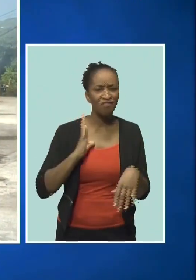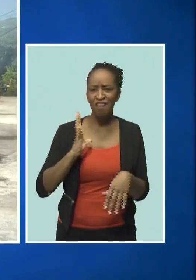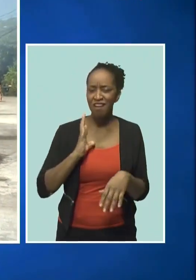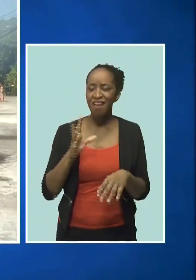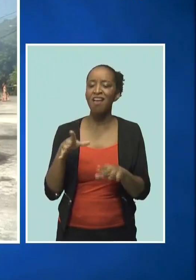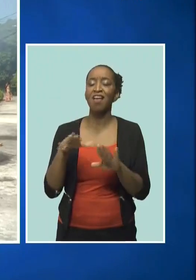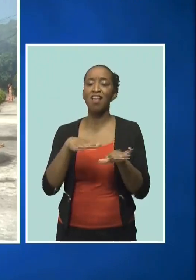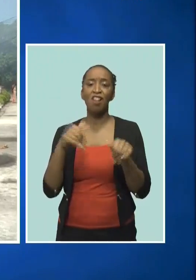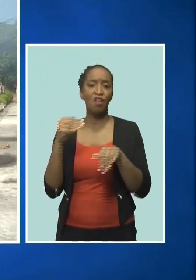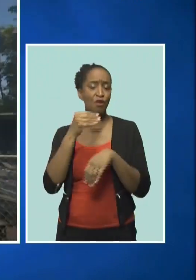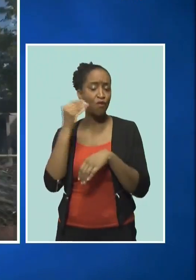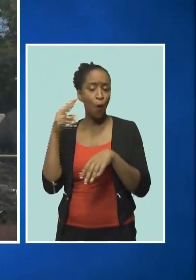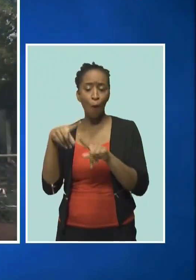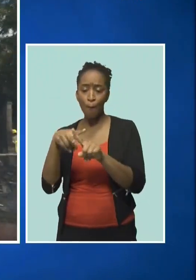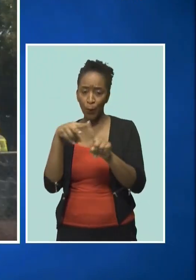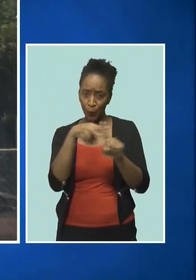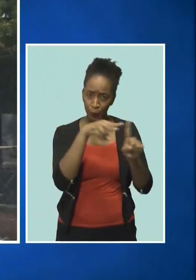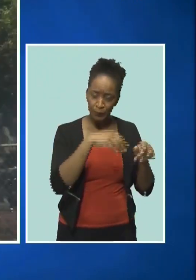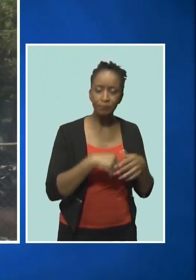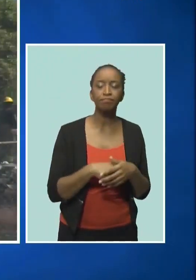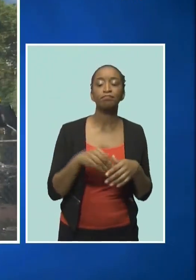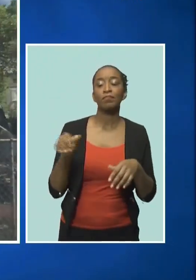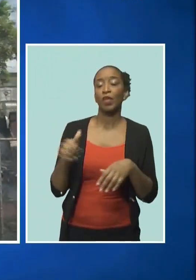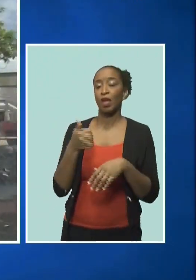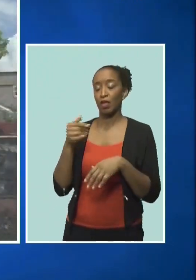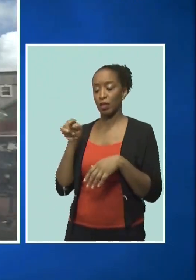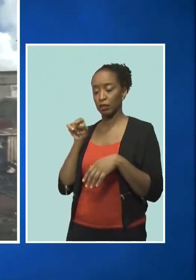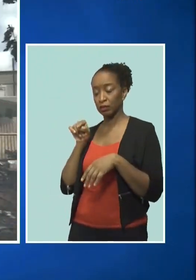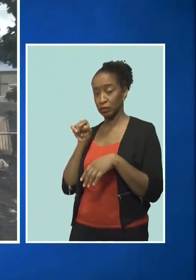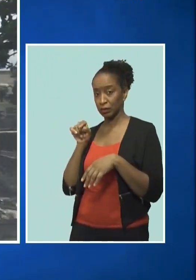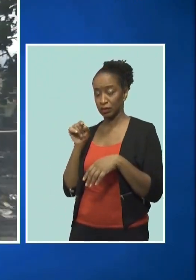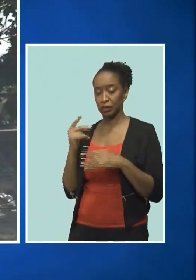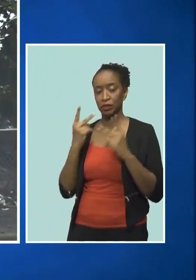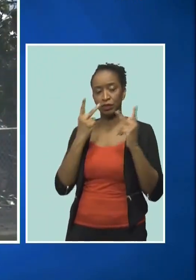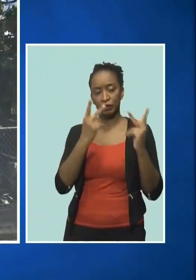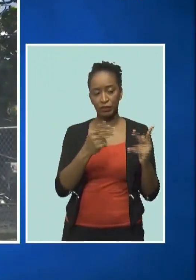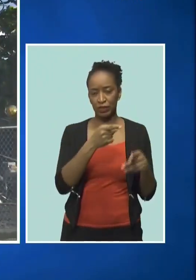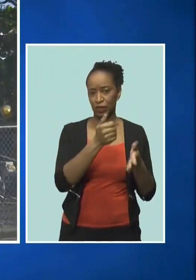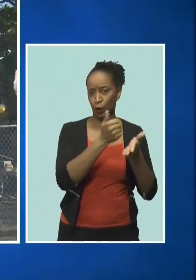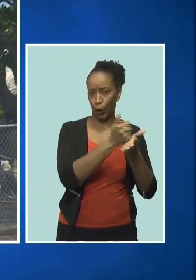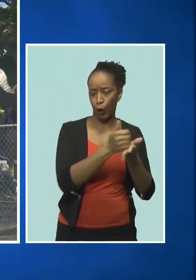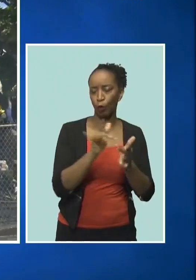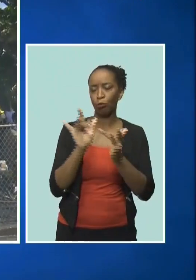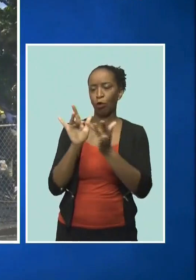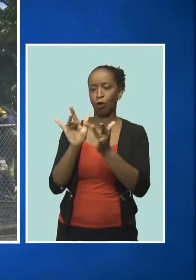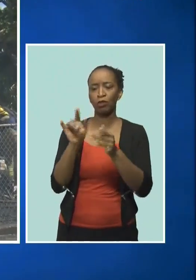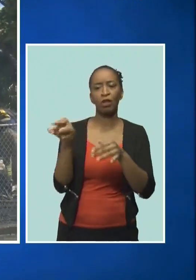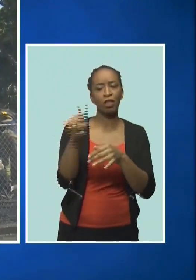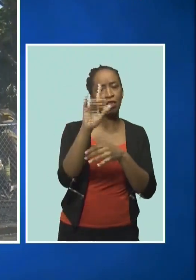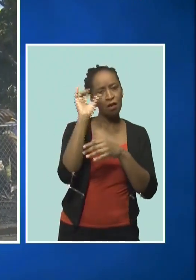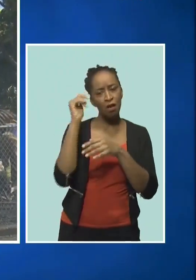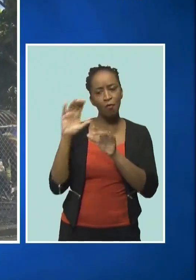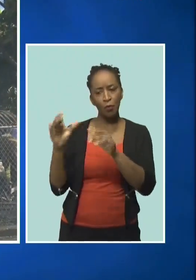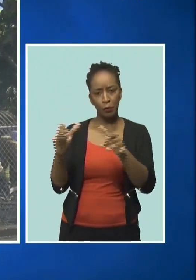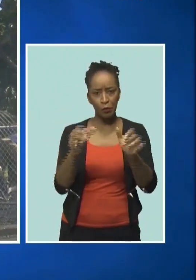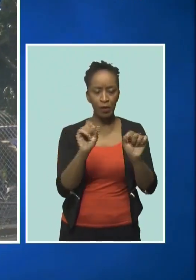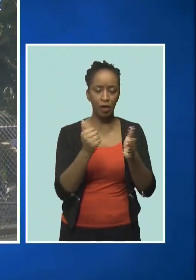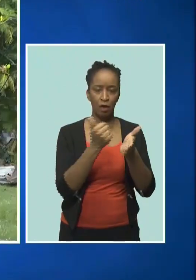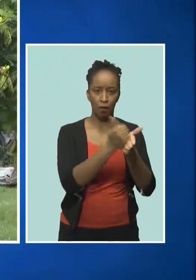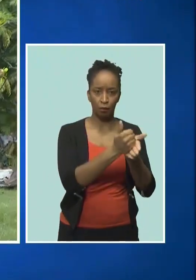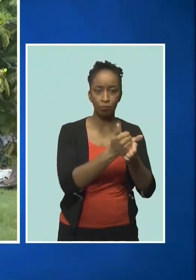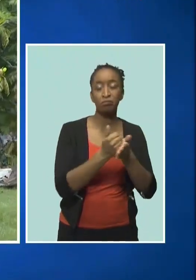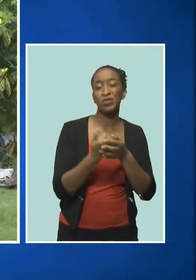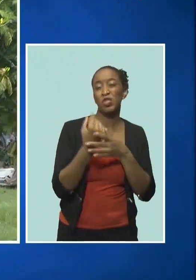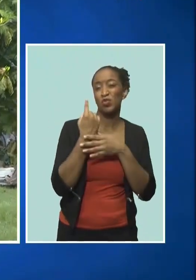scene contacting relevant government agencies to get Mr. Searles immediate assistance. This is the second property in less than a week